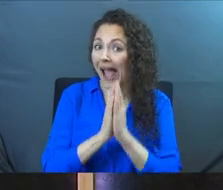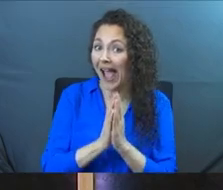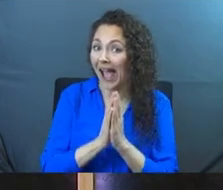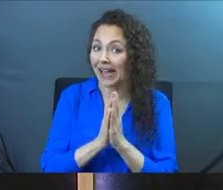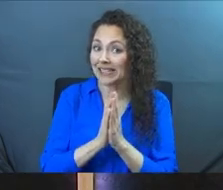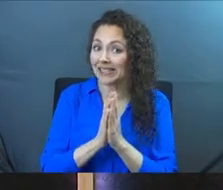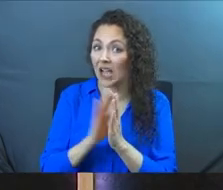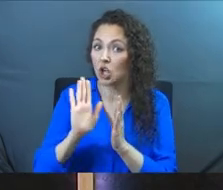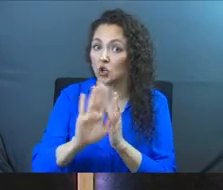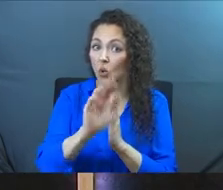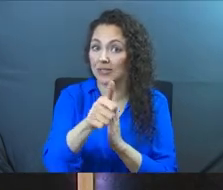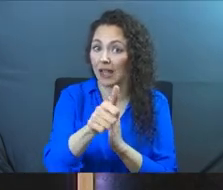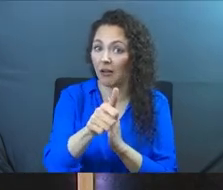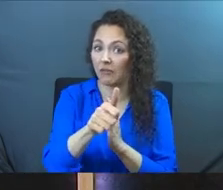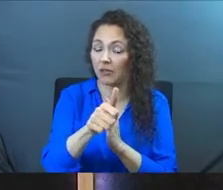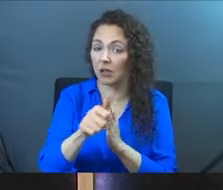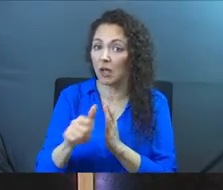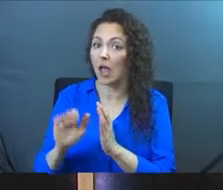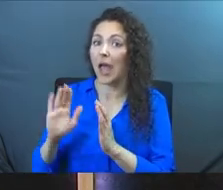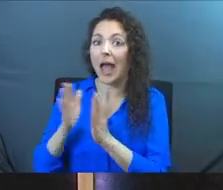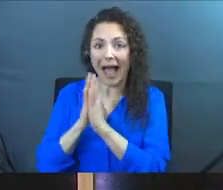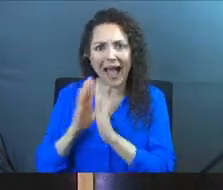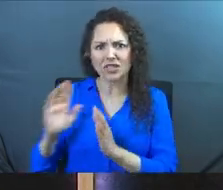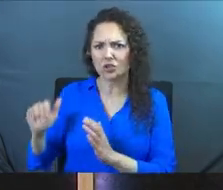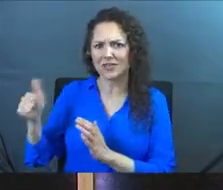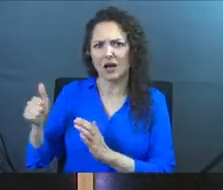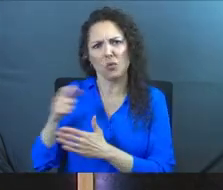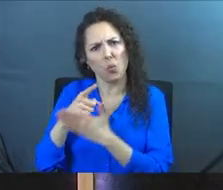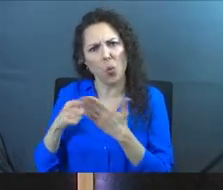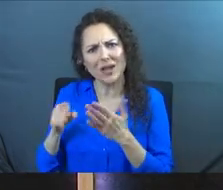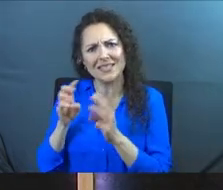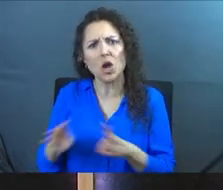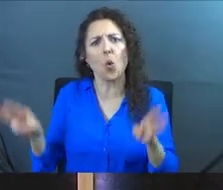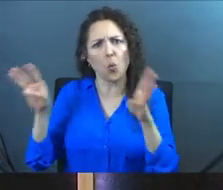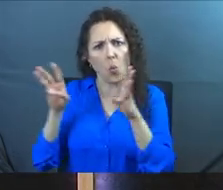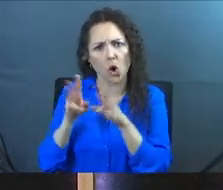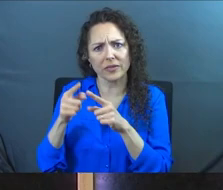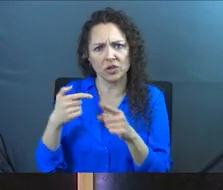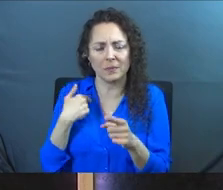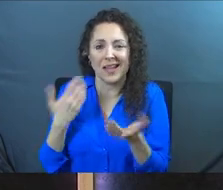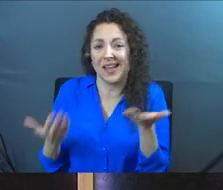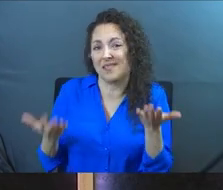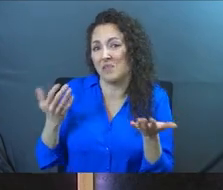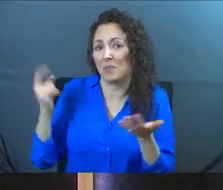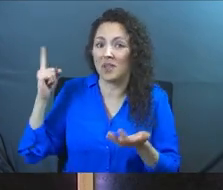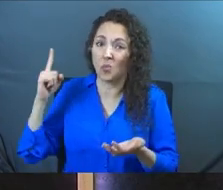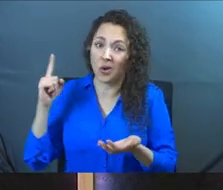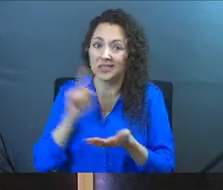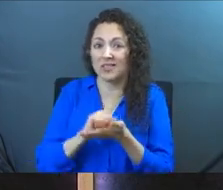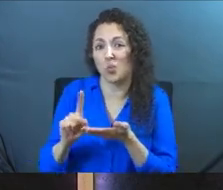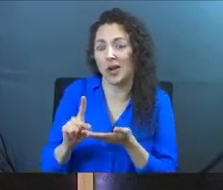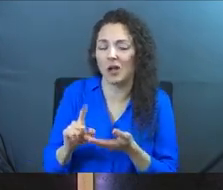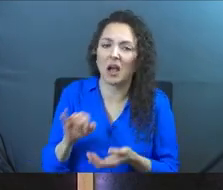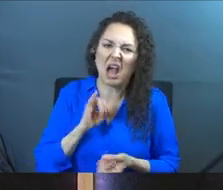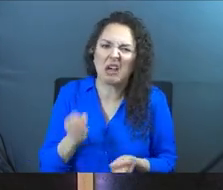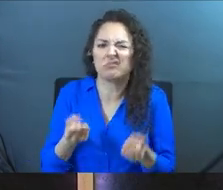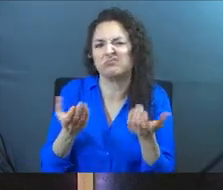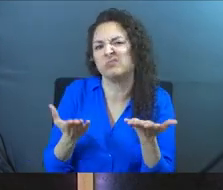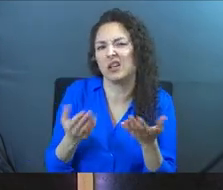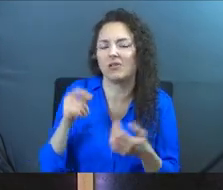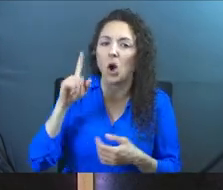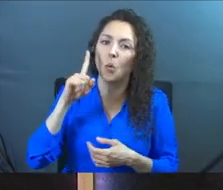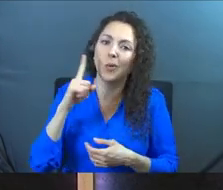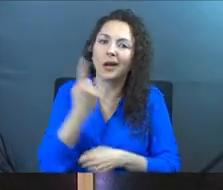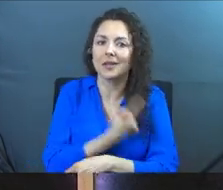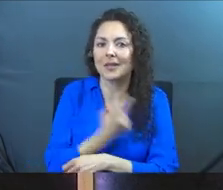this question, what is it worth to me? Because for a lot of people, it's worth maybe once a week. That's what I'll give,